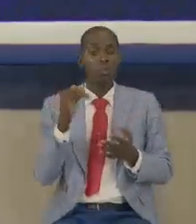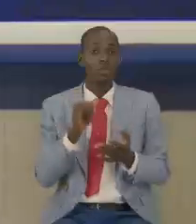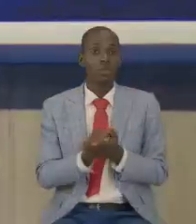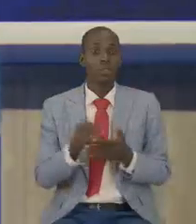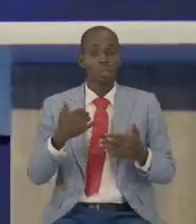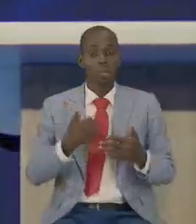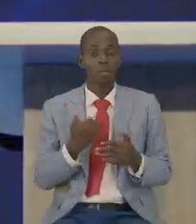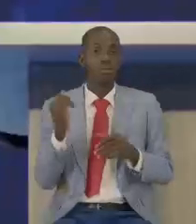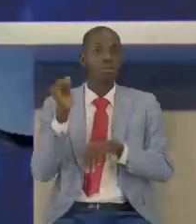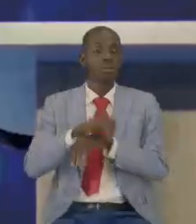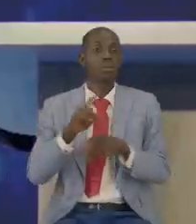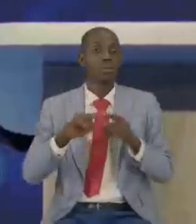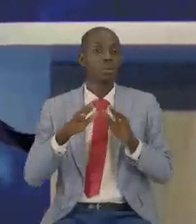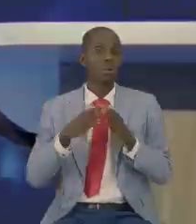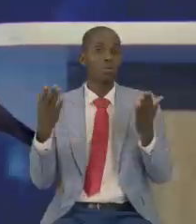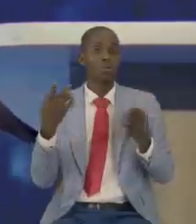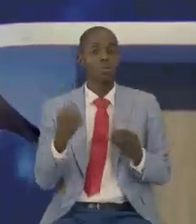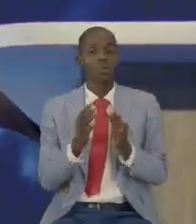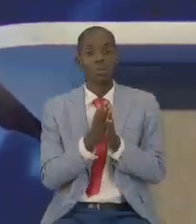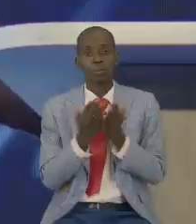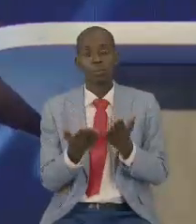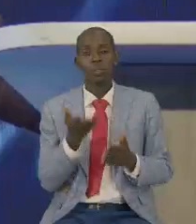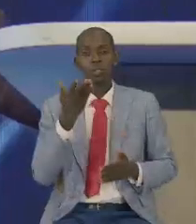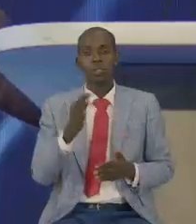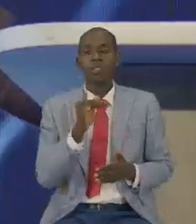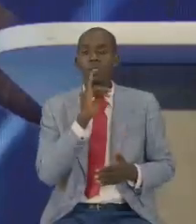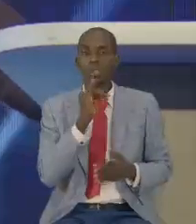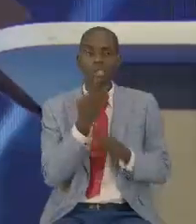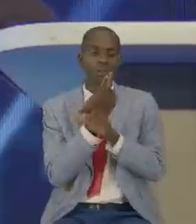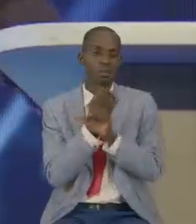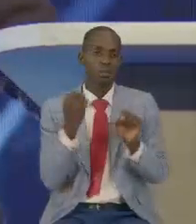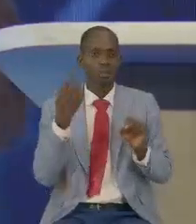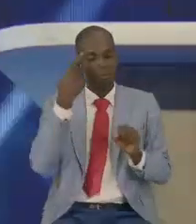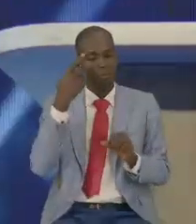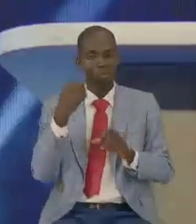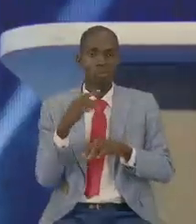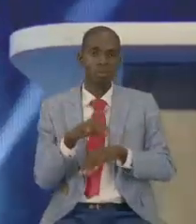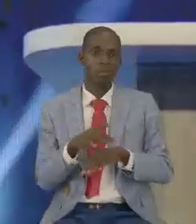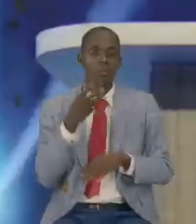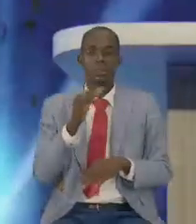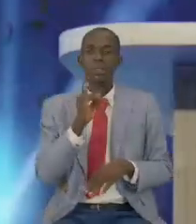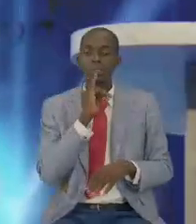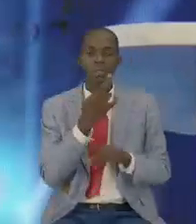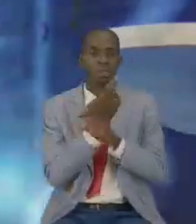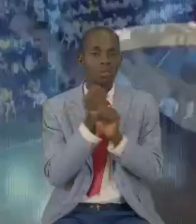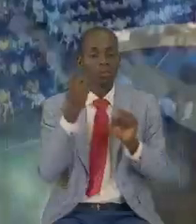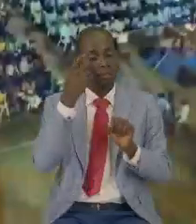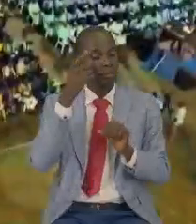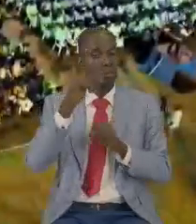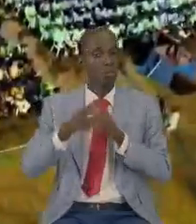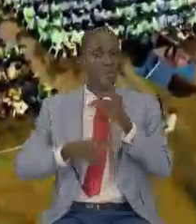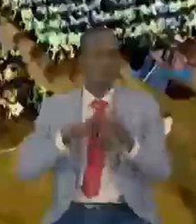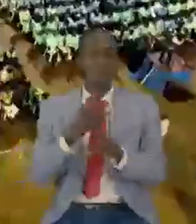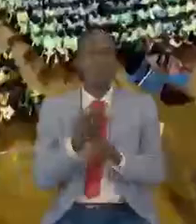redemption for the earth. There's redemption for the world. There is redemption to every